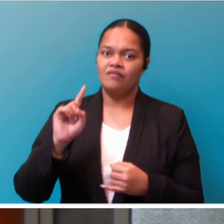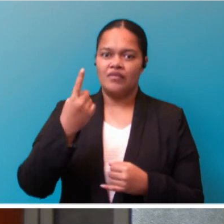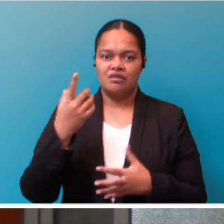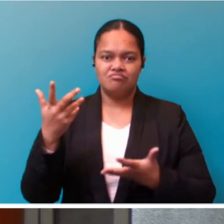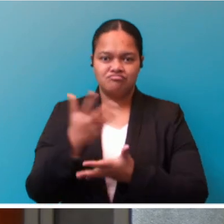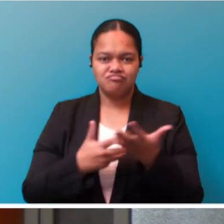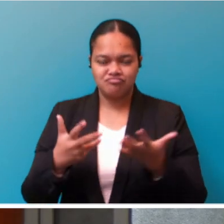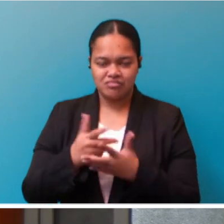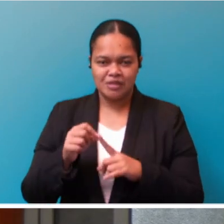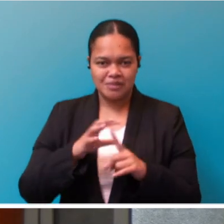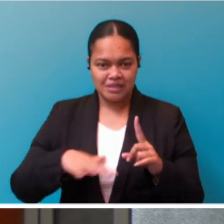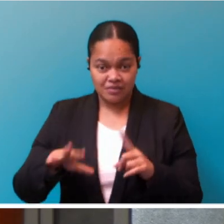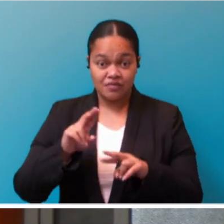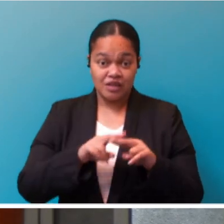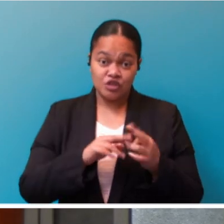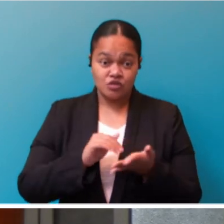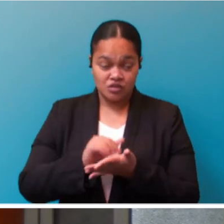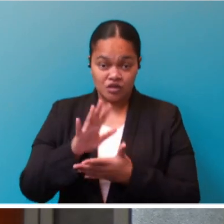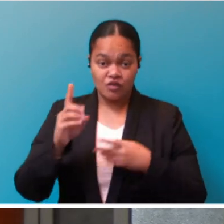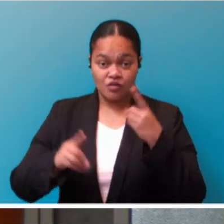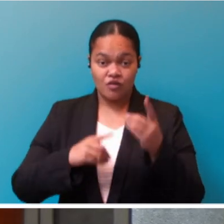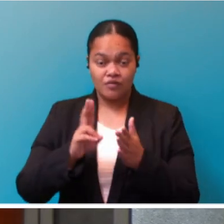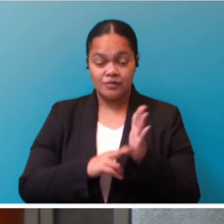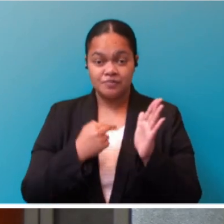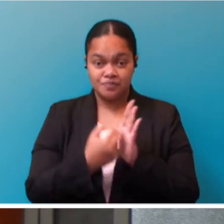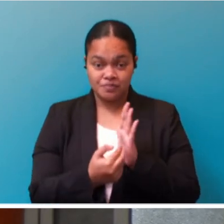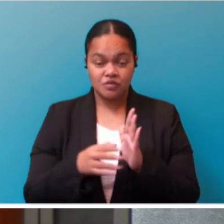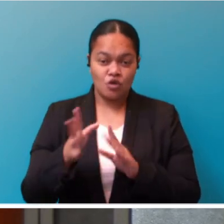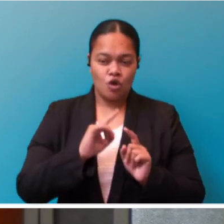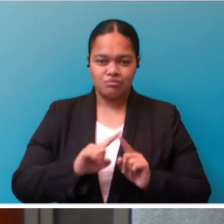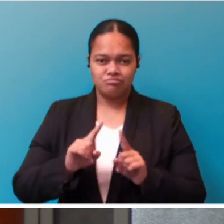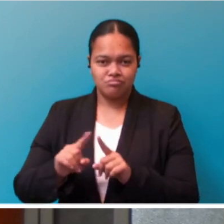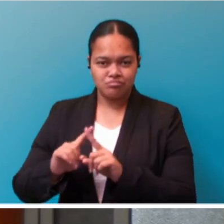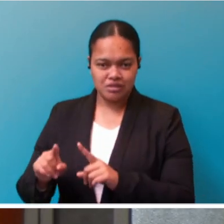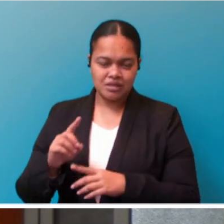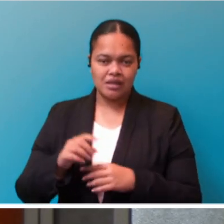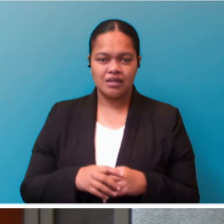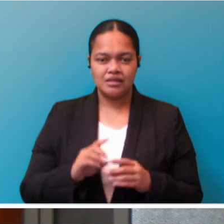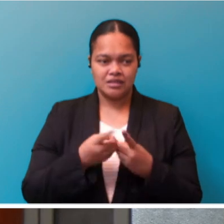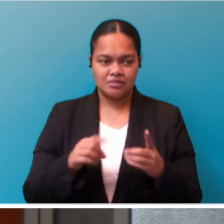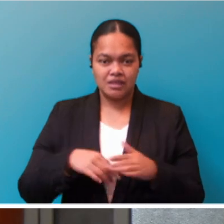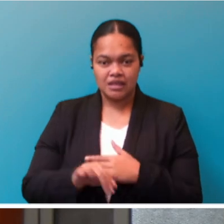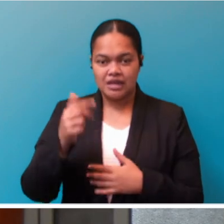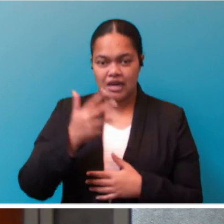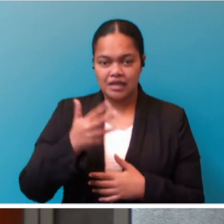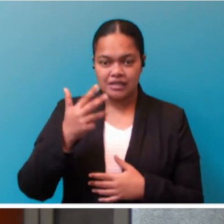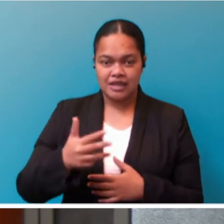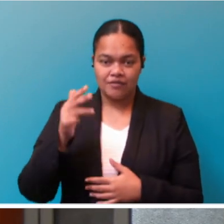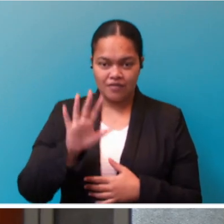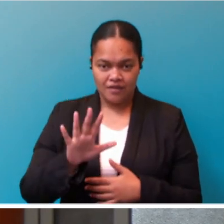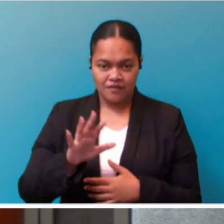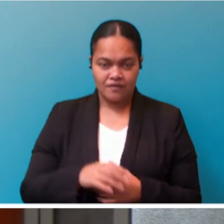Mr. Speaker, Fiji ratified the Convention on the Elimination of All Forms of Discrimination, or CEDAW, in 1995.